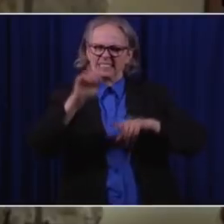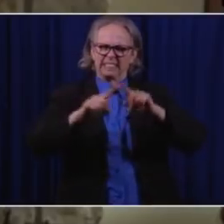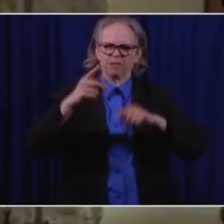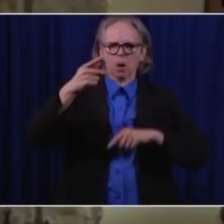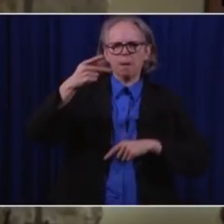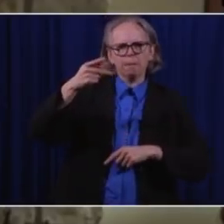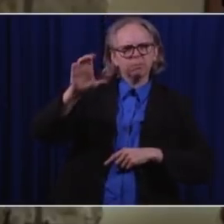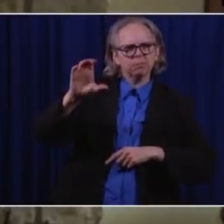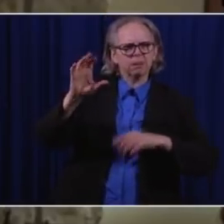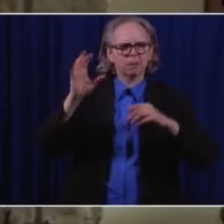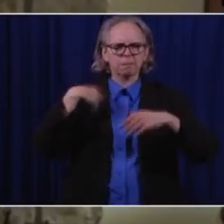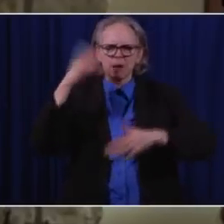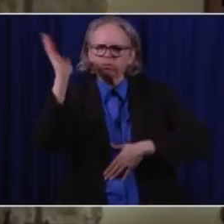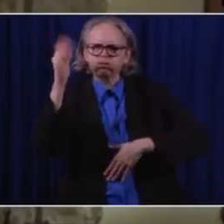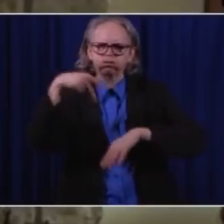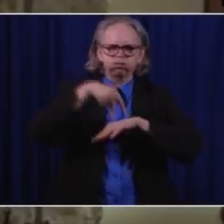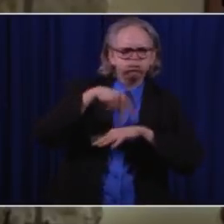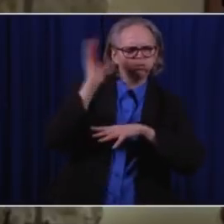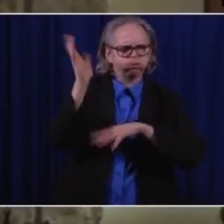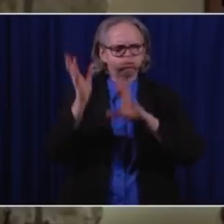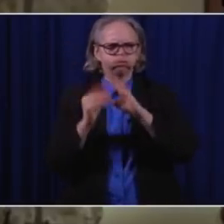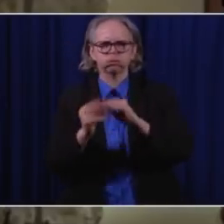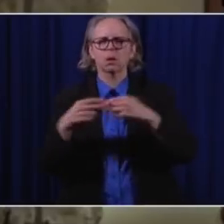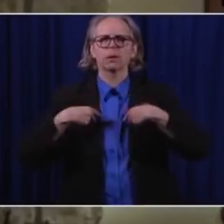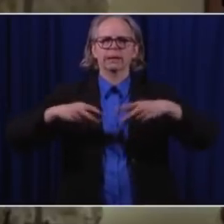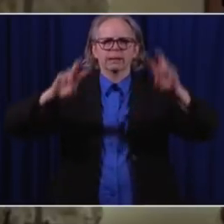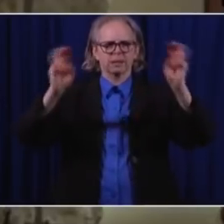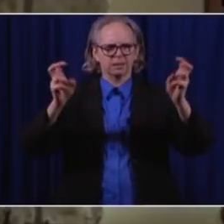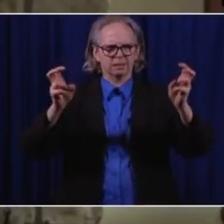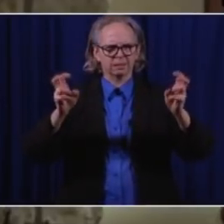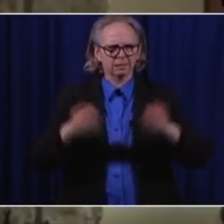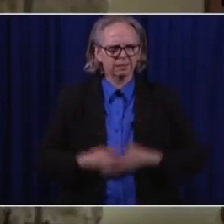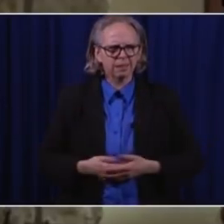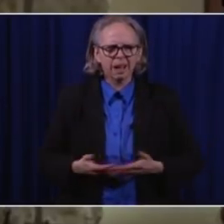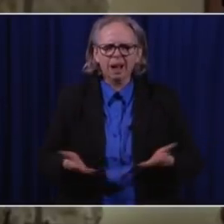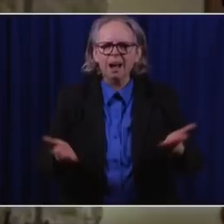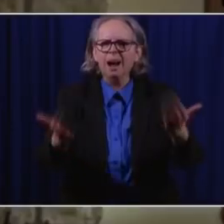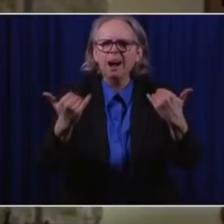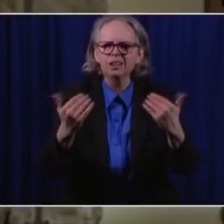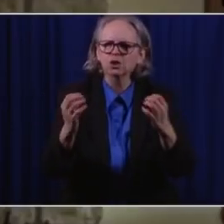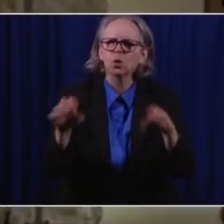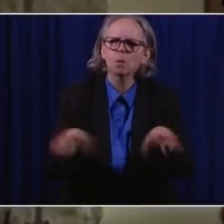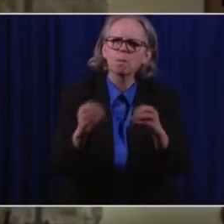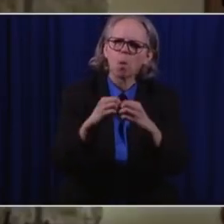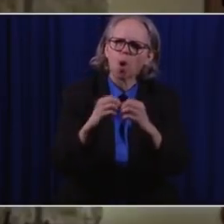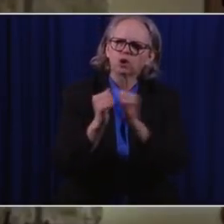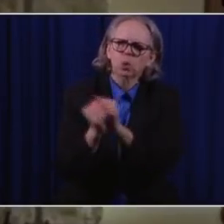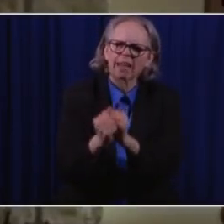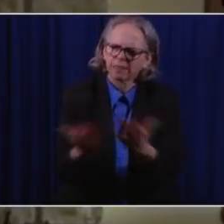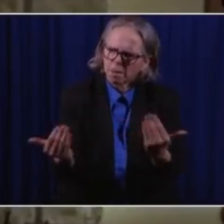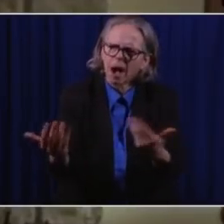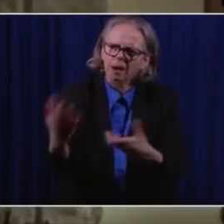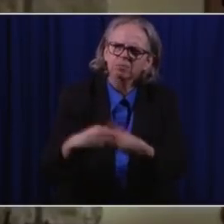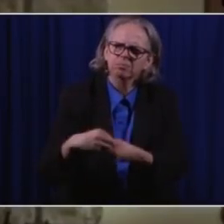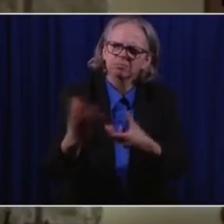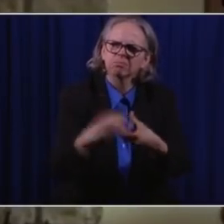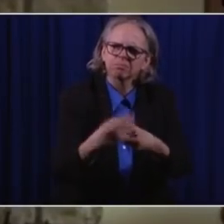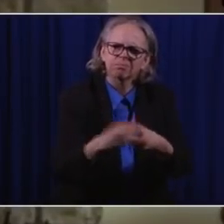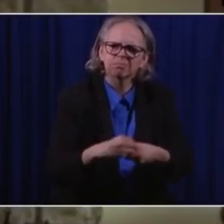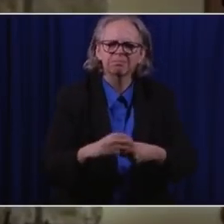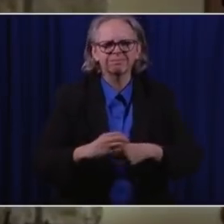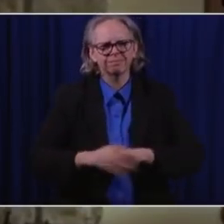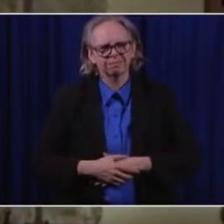let's do more. And what each Ohioan can do is to reduce their own contacts with other people. Wear a mask when you're out in